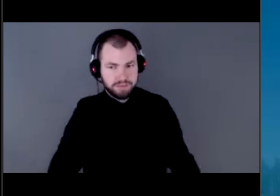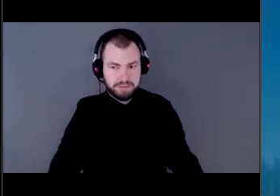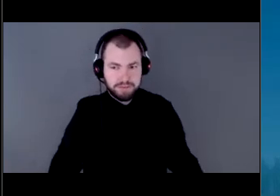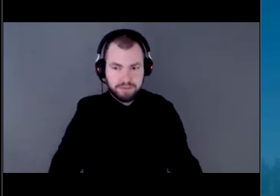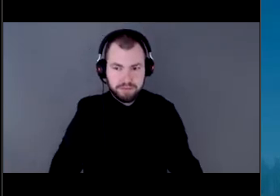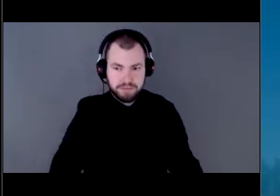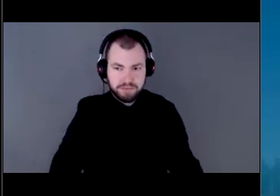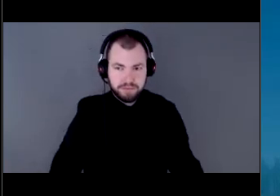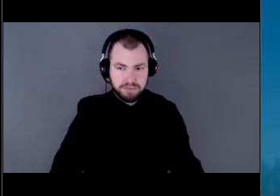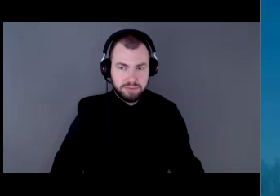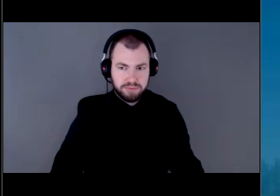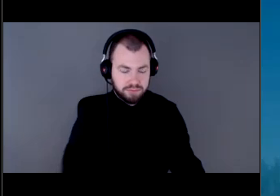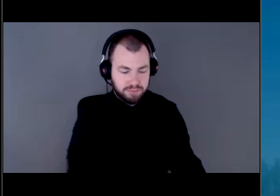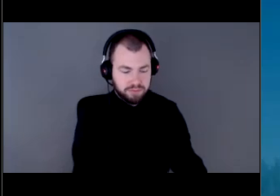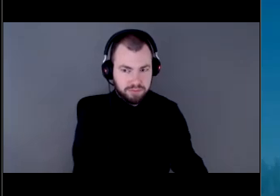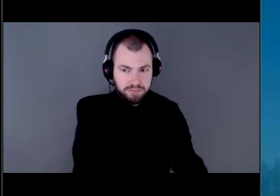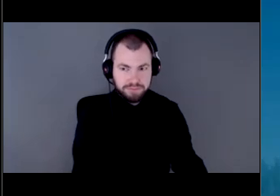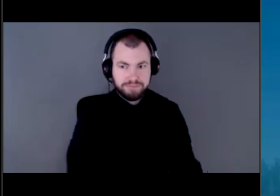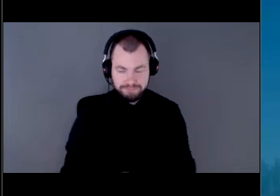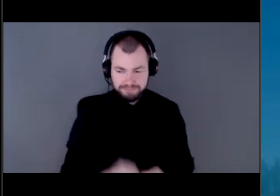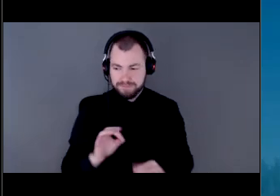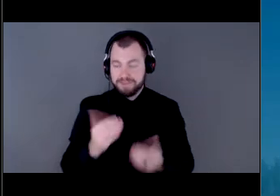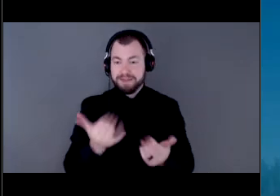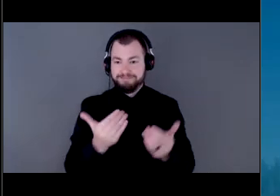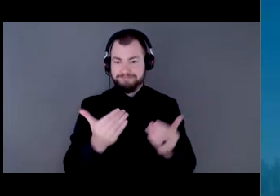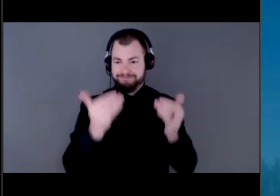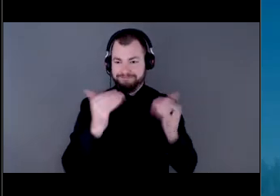Thank you. We're going to move on to the next Thank you.